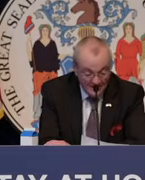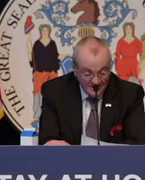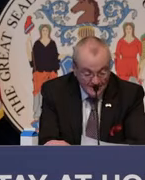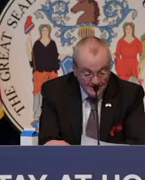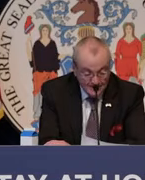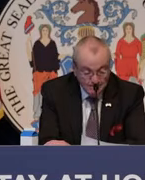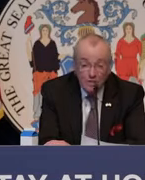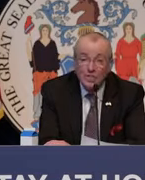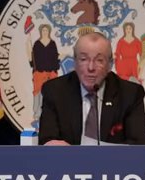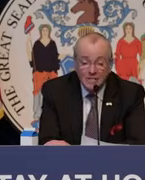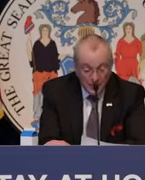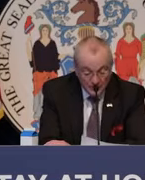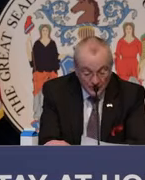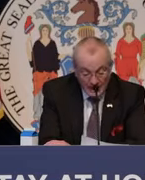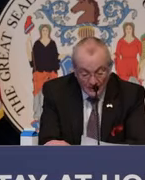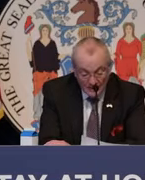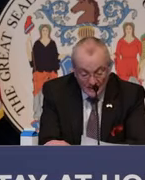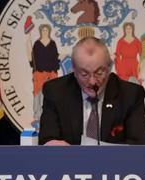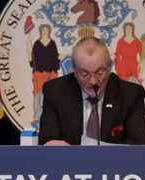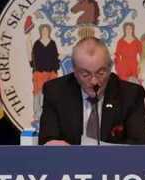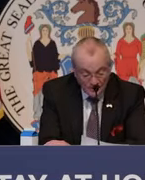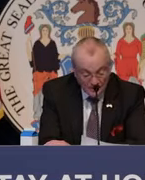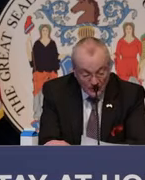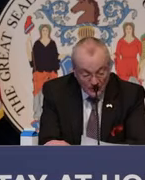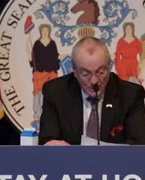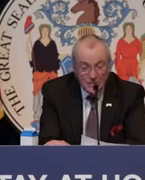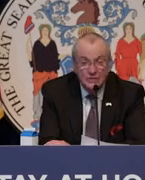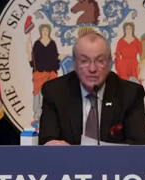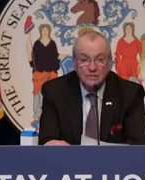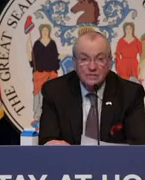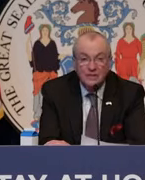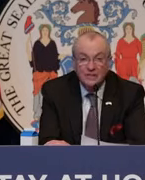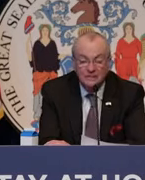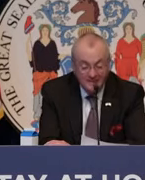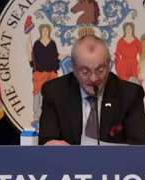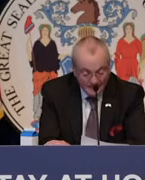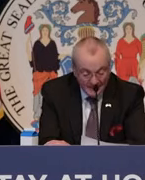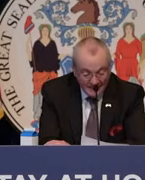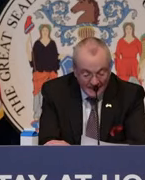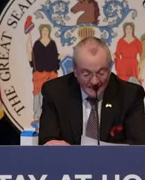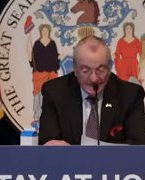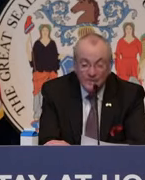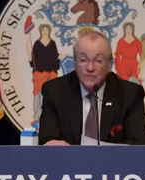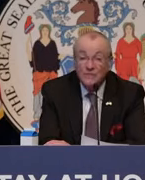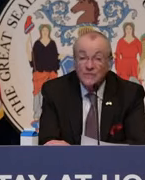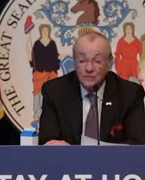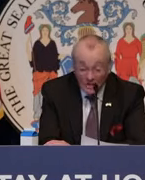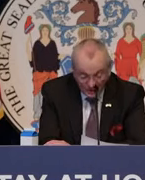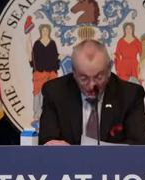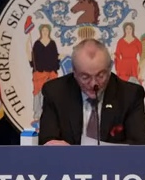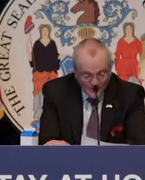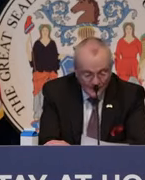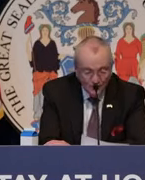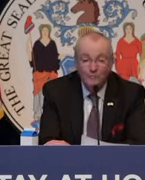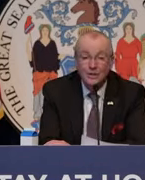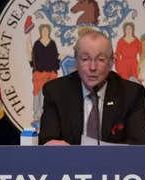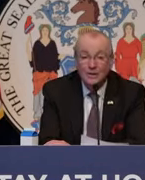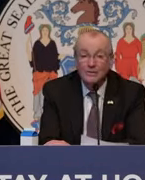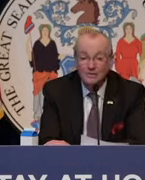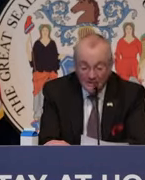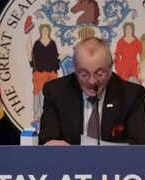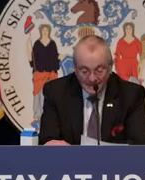family. She graduated from the College of St. Elizabeth and got her teaching certificate in 1956